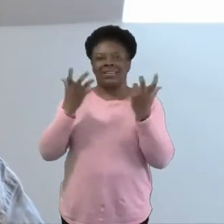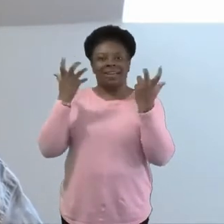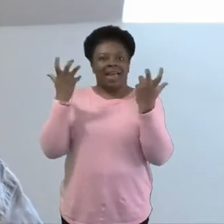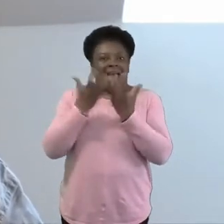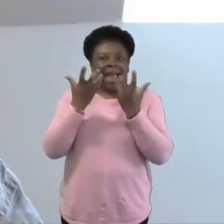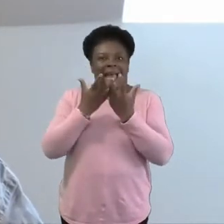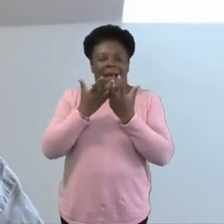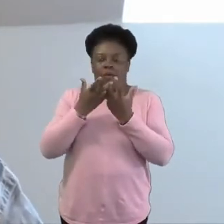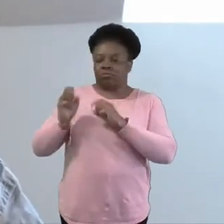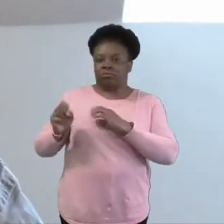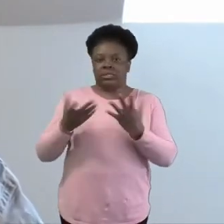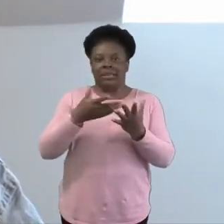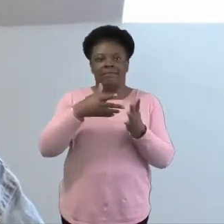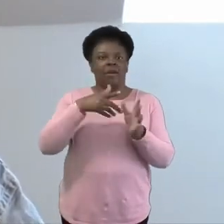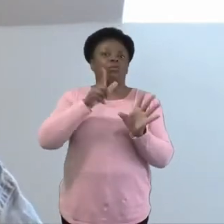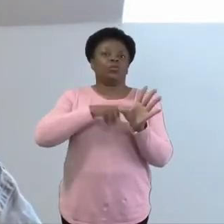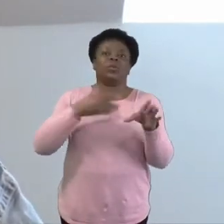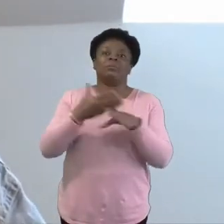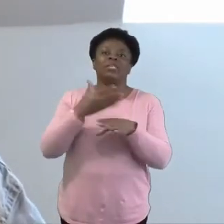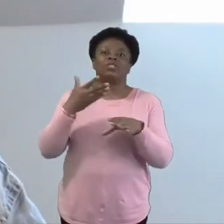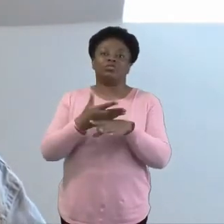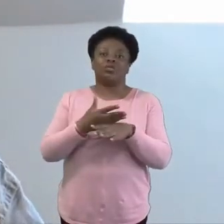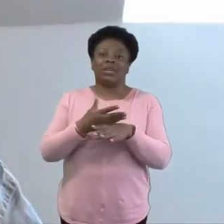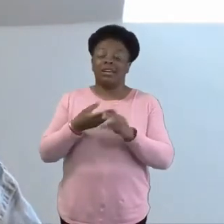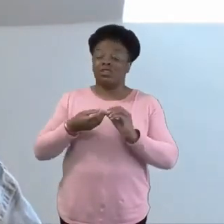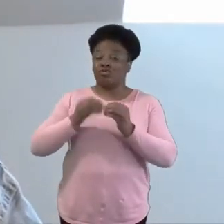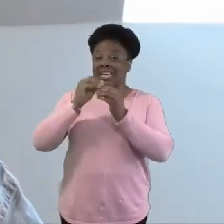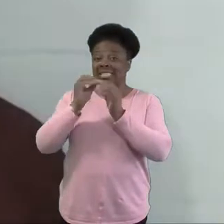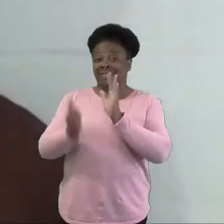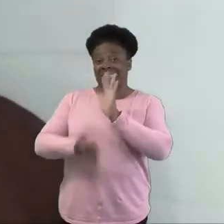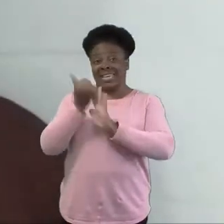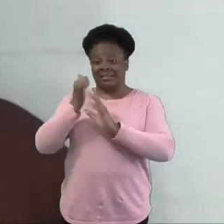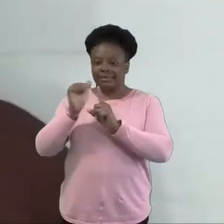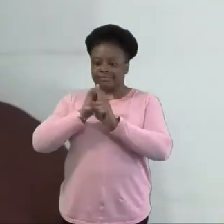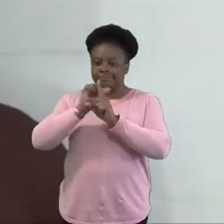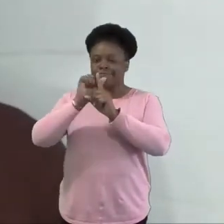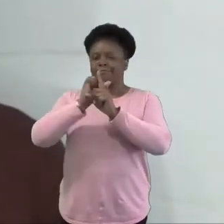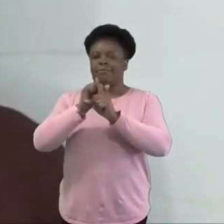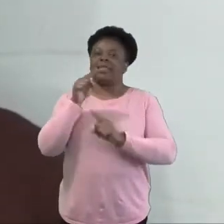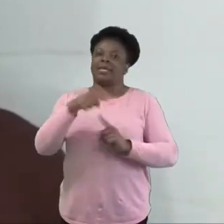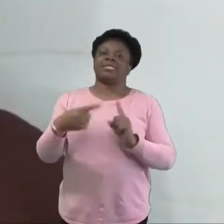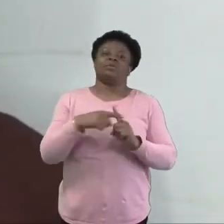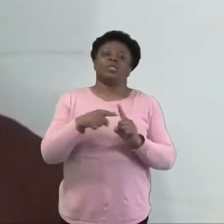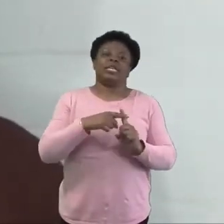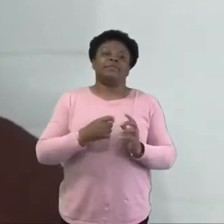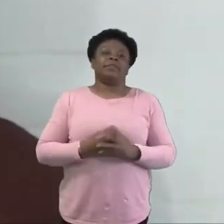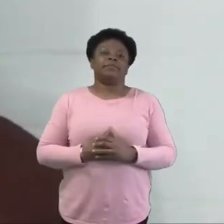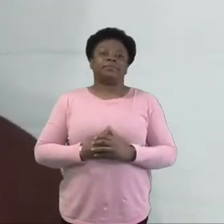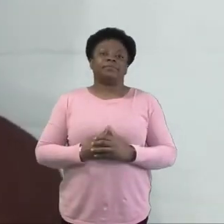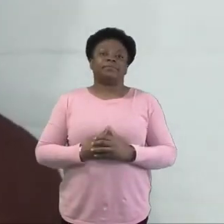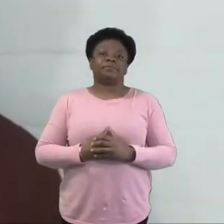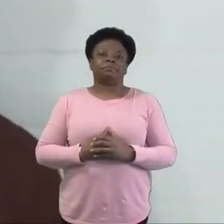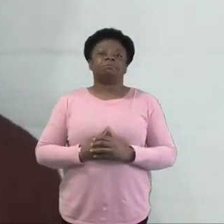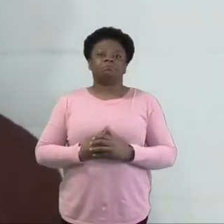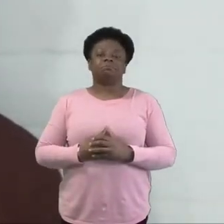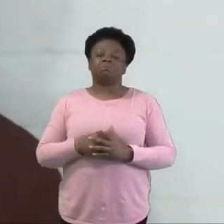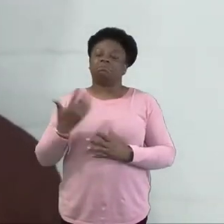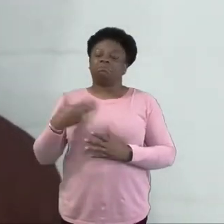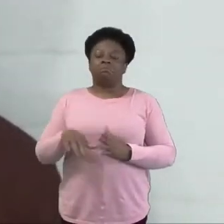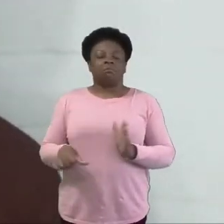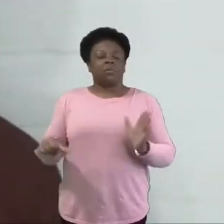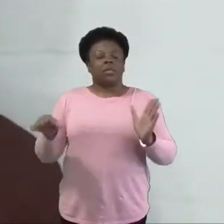So yeah, creativity has been a really good positive from the pandemic for us. It's been a difficult season because of the lack of motivation